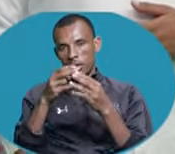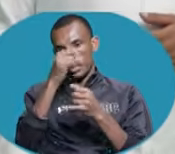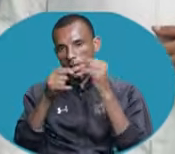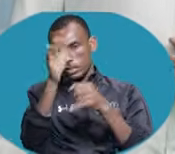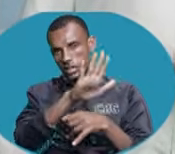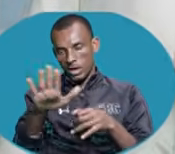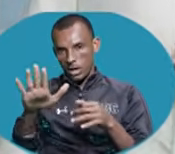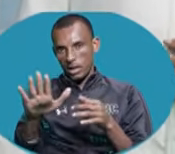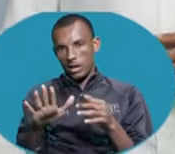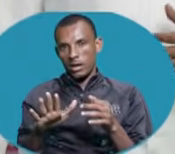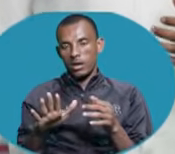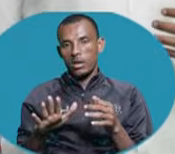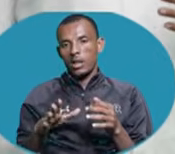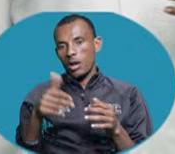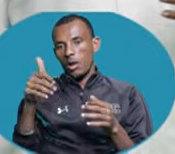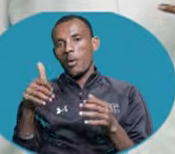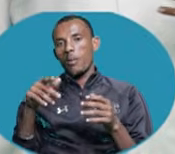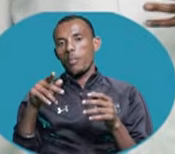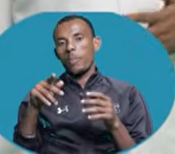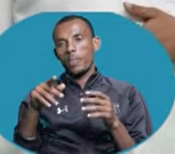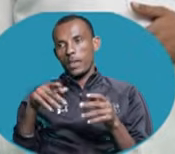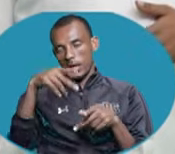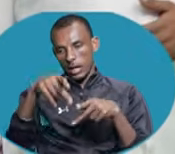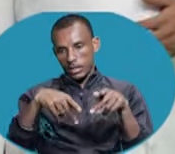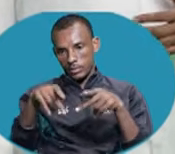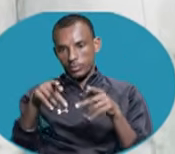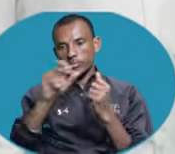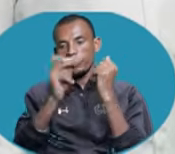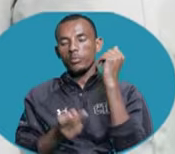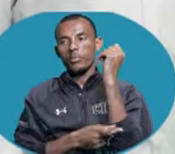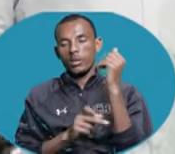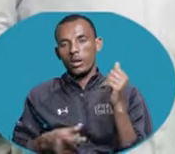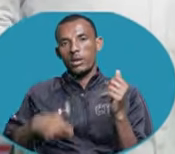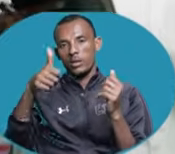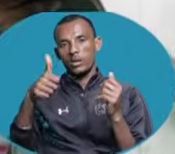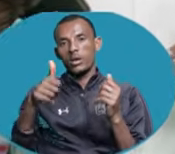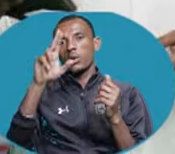UNESCO, United Nations Educational Scientific Cultural Organization. The other one,